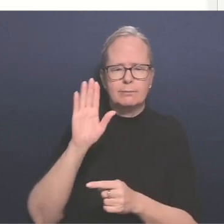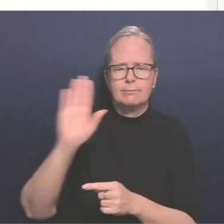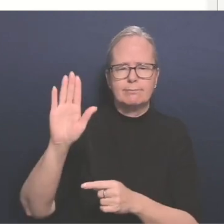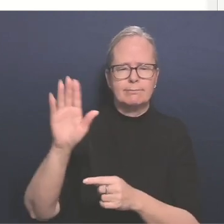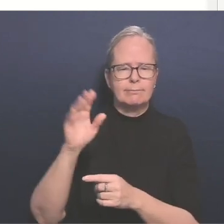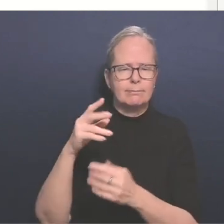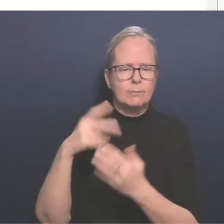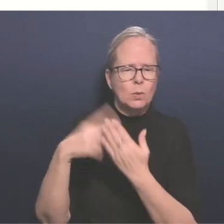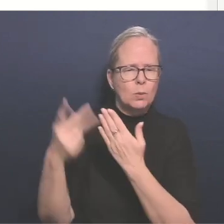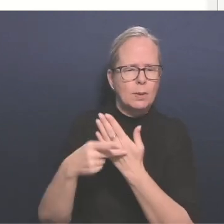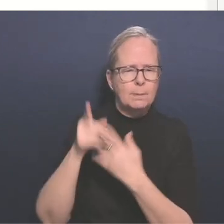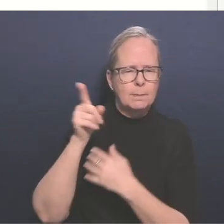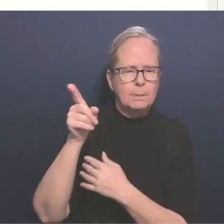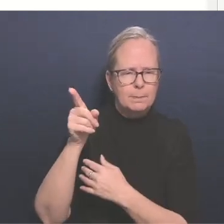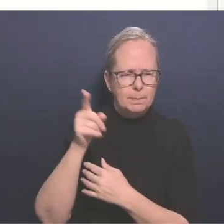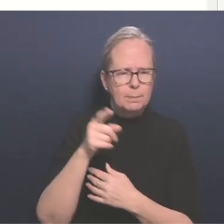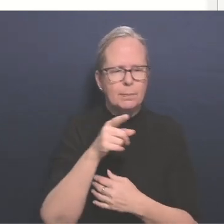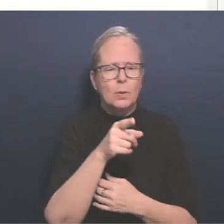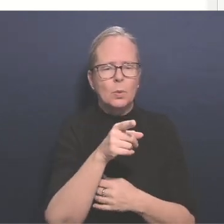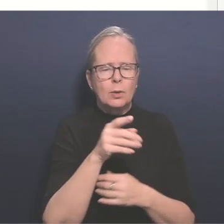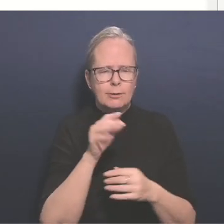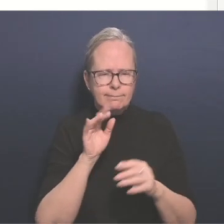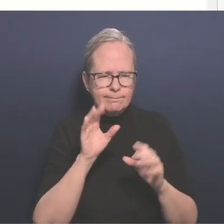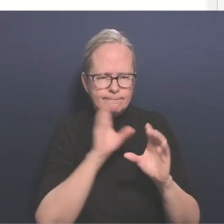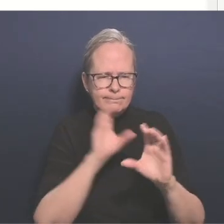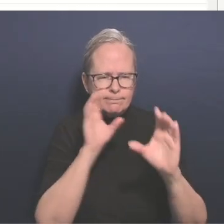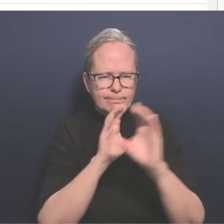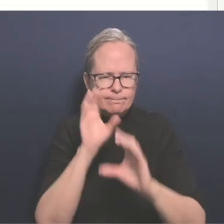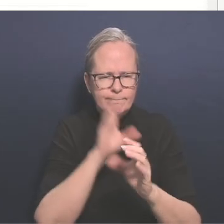of this is going into the after you apply.